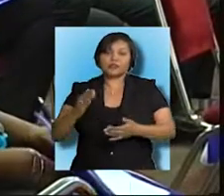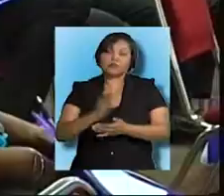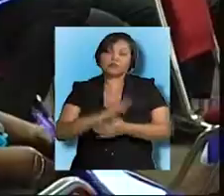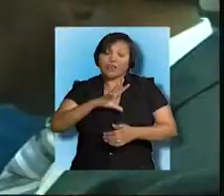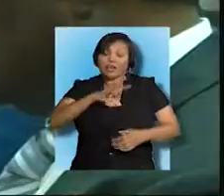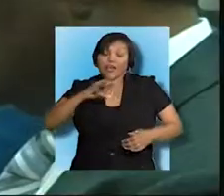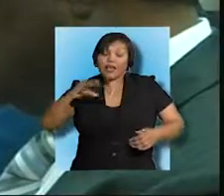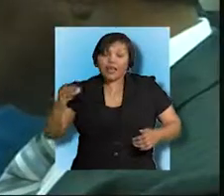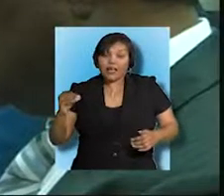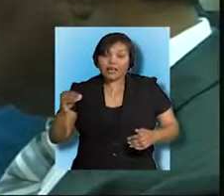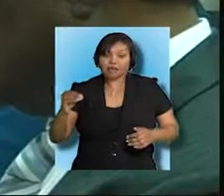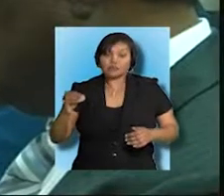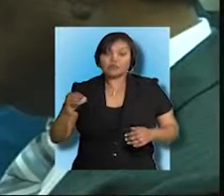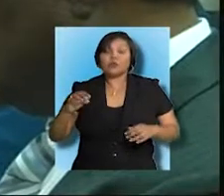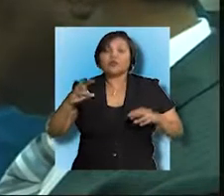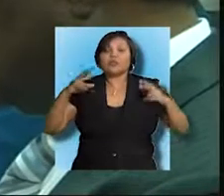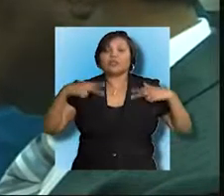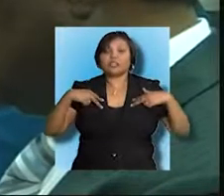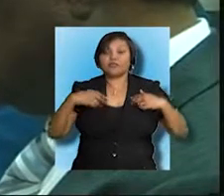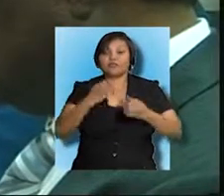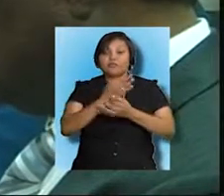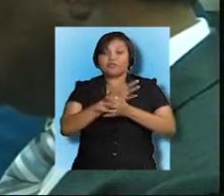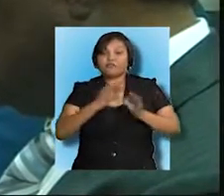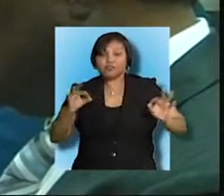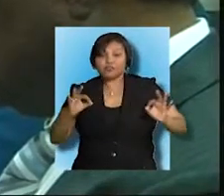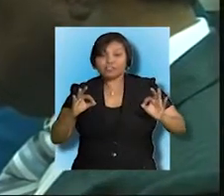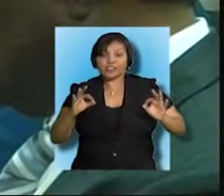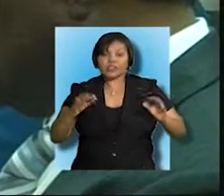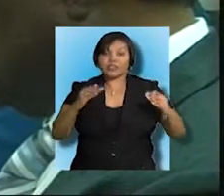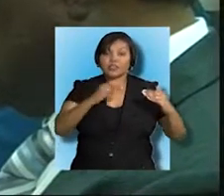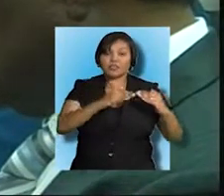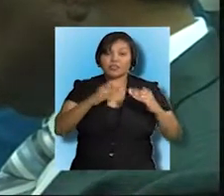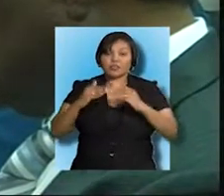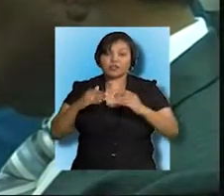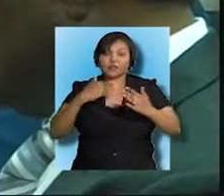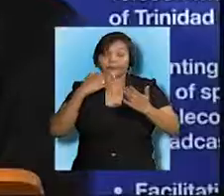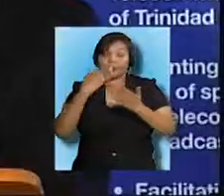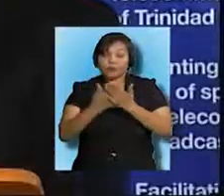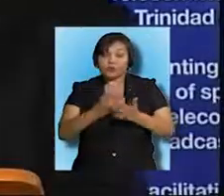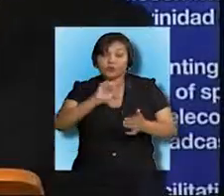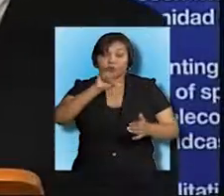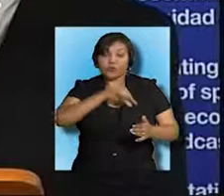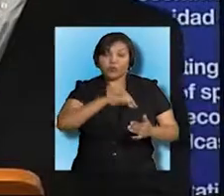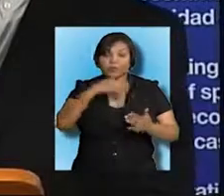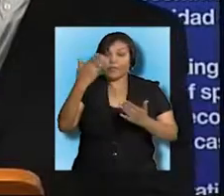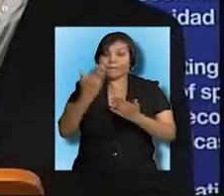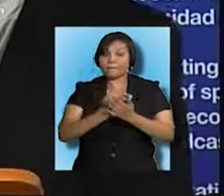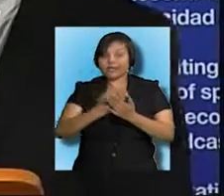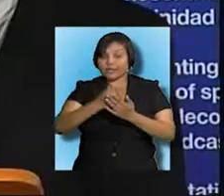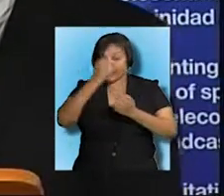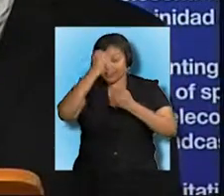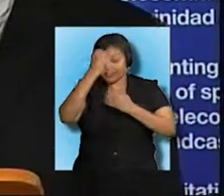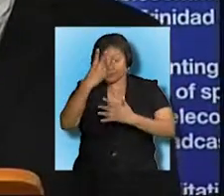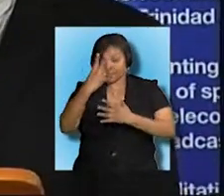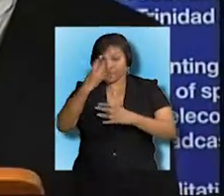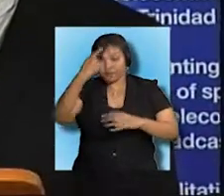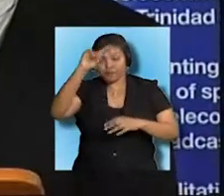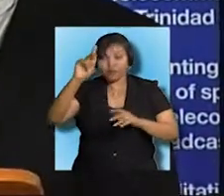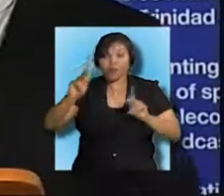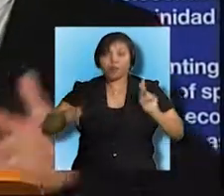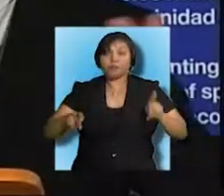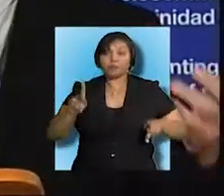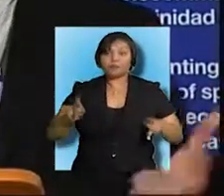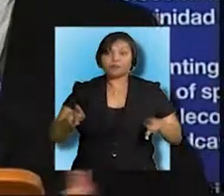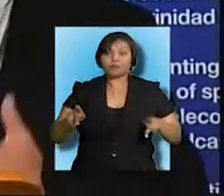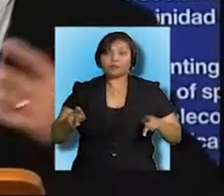valid arguments, and certainly measures should not be put in place which threaten the business viability of the media